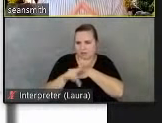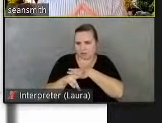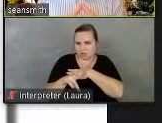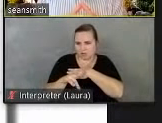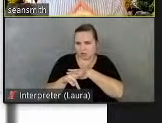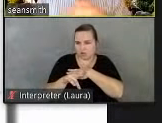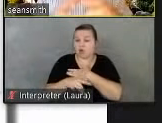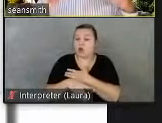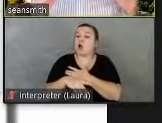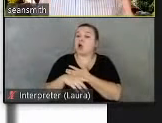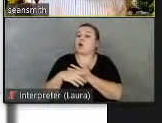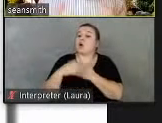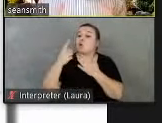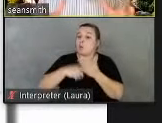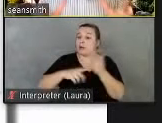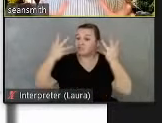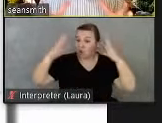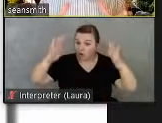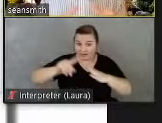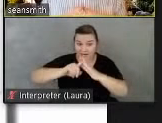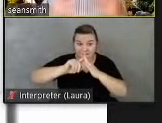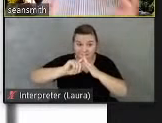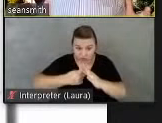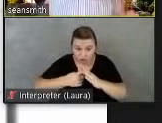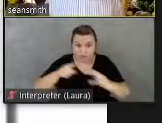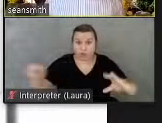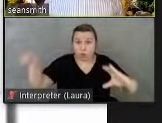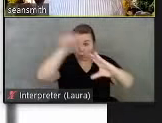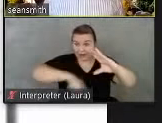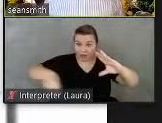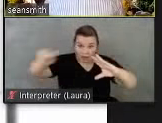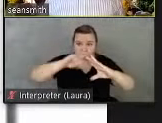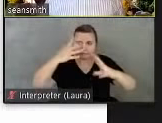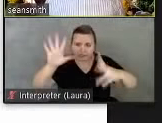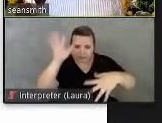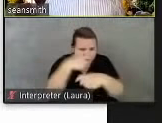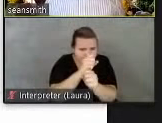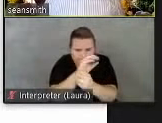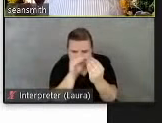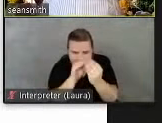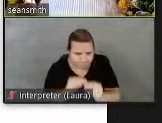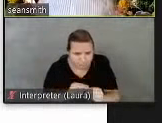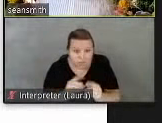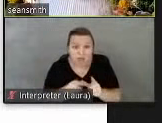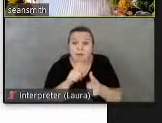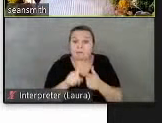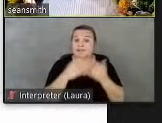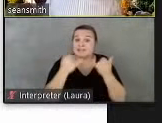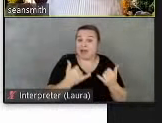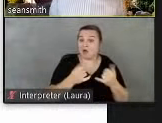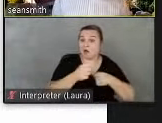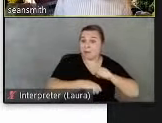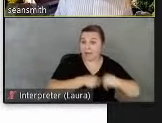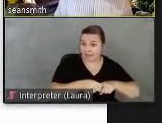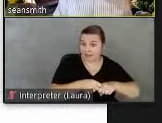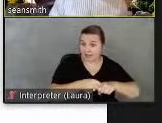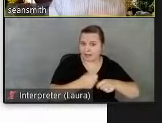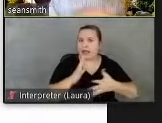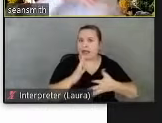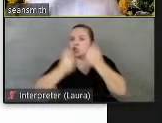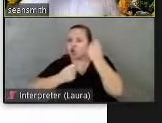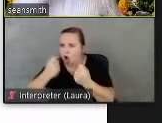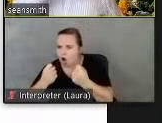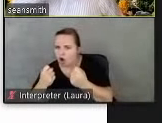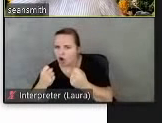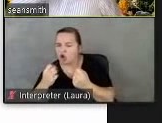been invented, but the bicycle has been invented, or the car. And what I'm talking about that, folks, is the fact that some of us may be thinking that